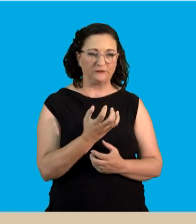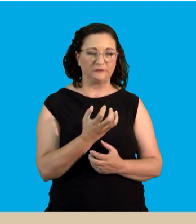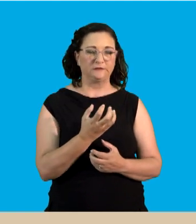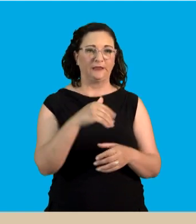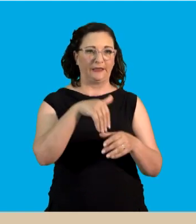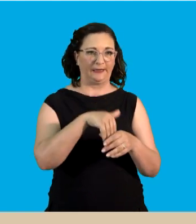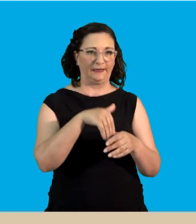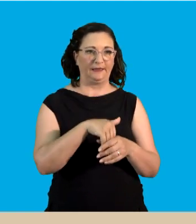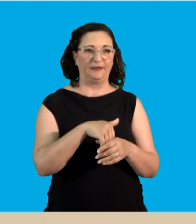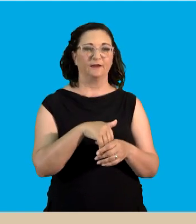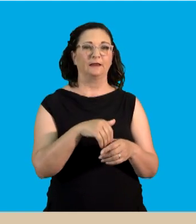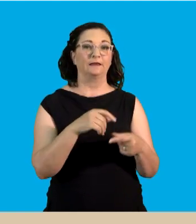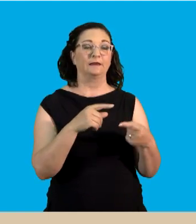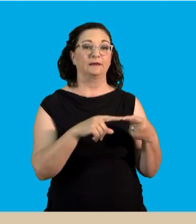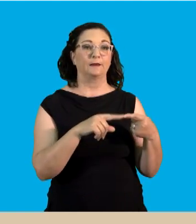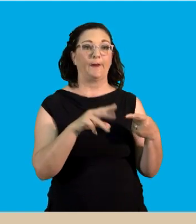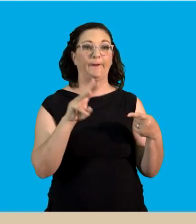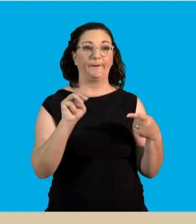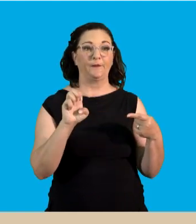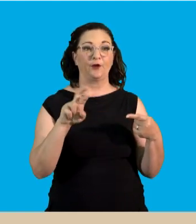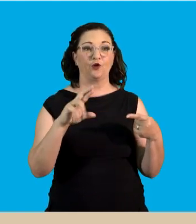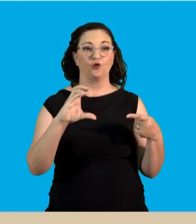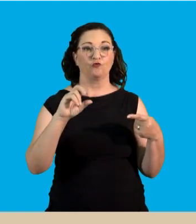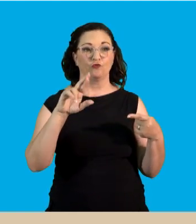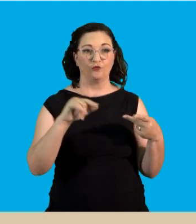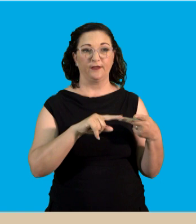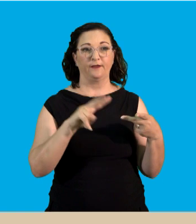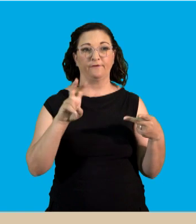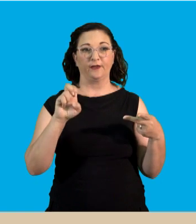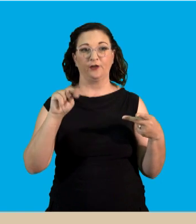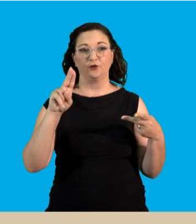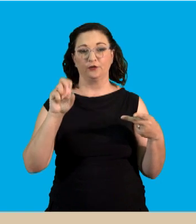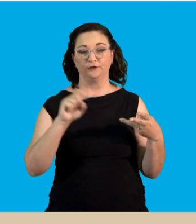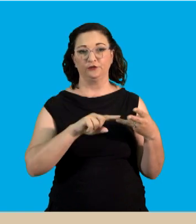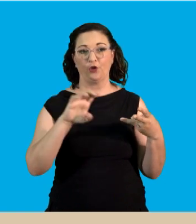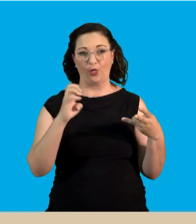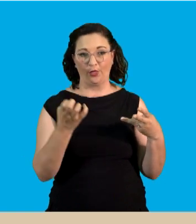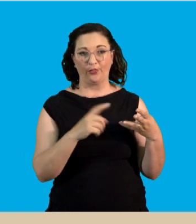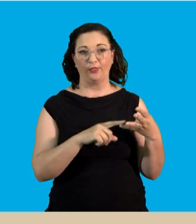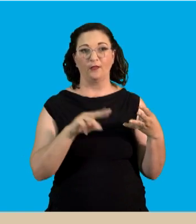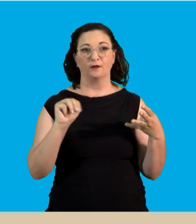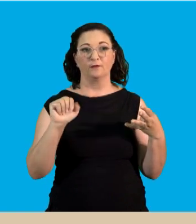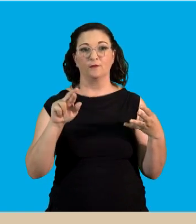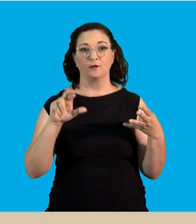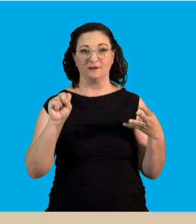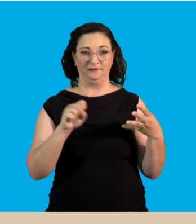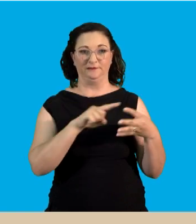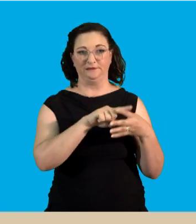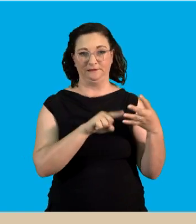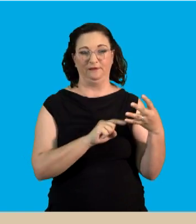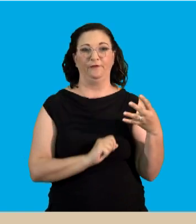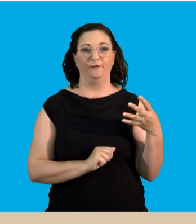So the examples of the inner rocky planets, we have Mercury, we have Venus, we have Earth, as well